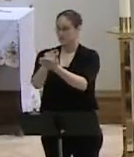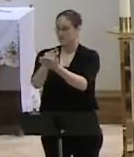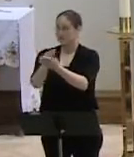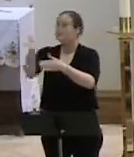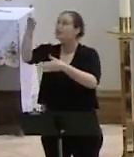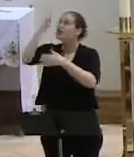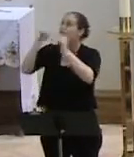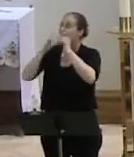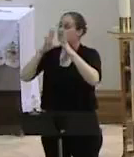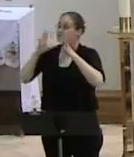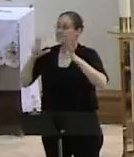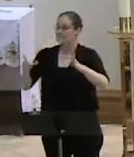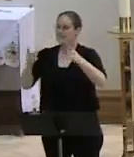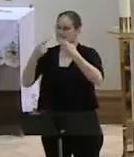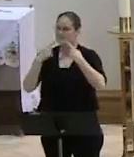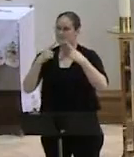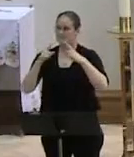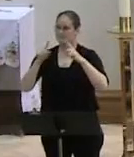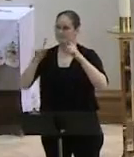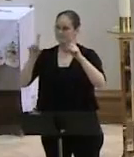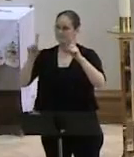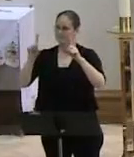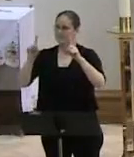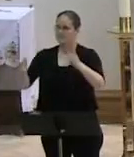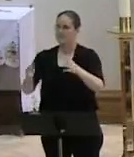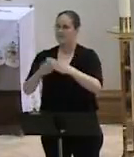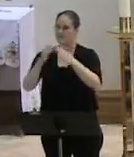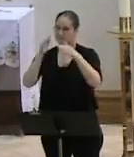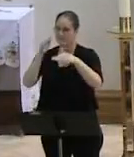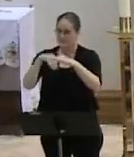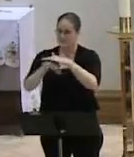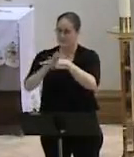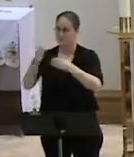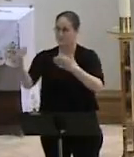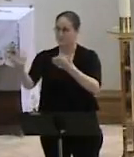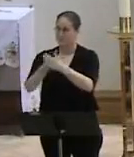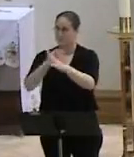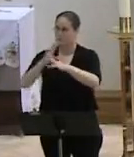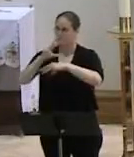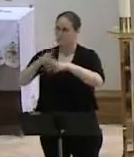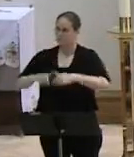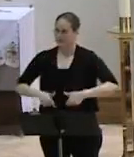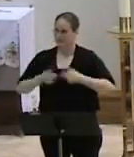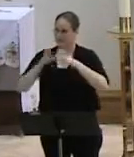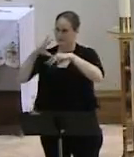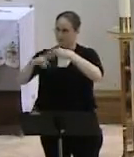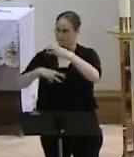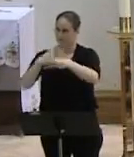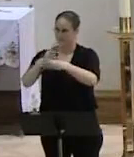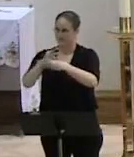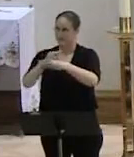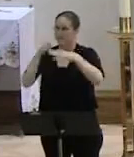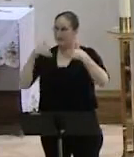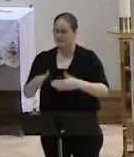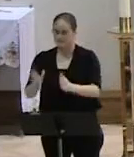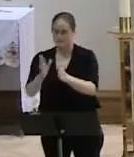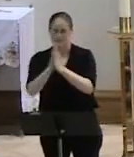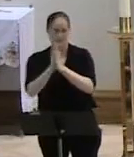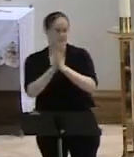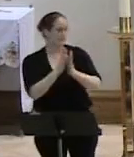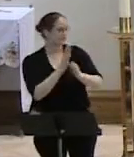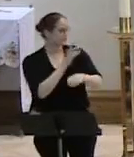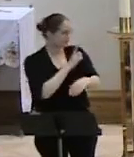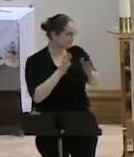they celebrate their accomplishment and prepare for their next stage in life. Let us pray to the Lord. Lord, hear our